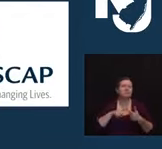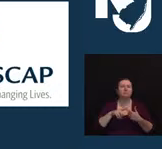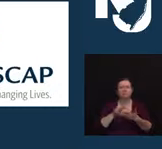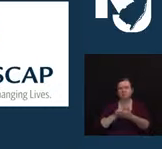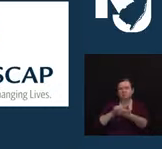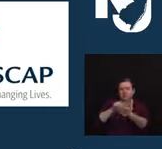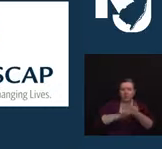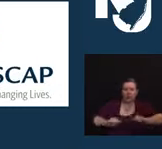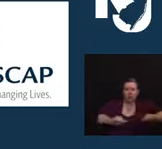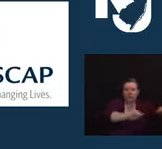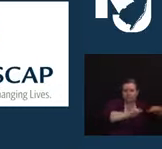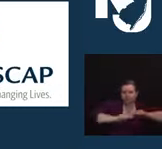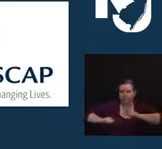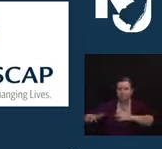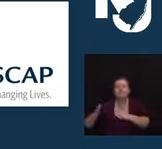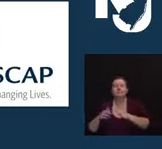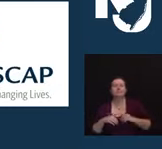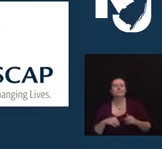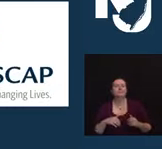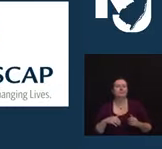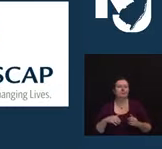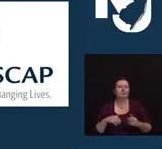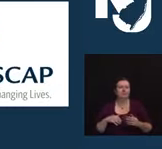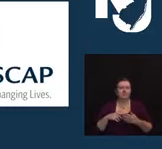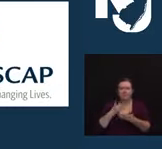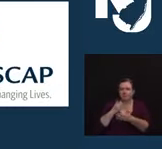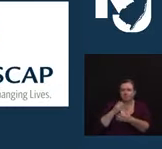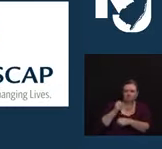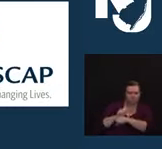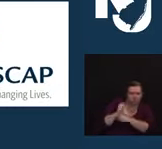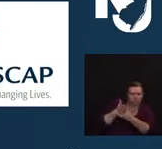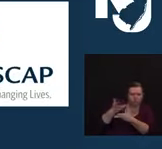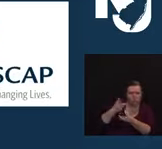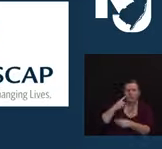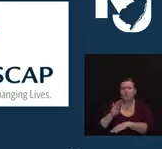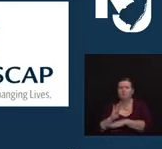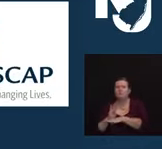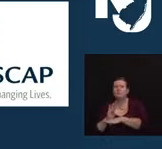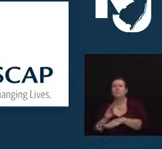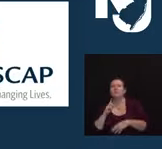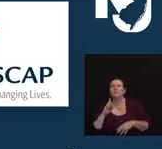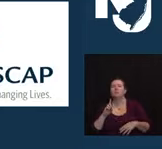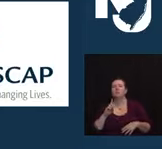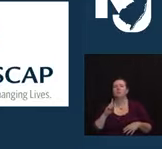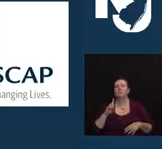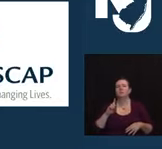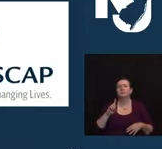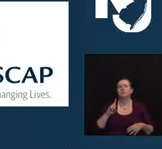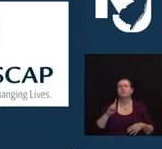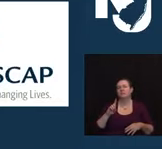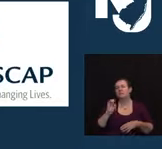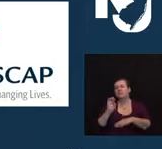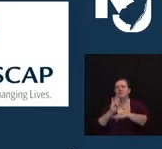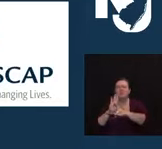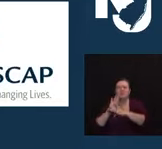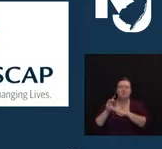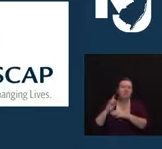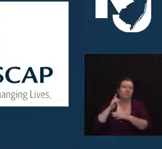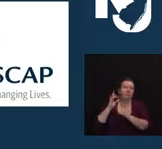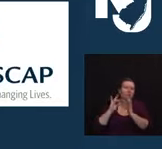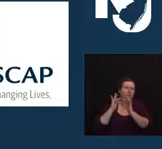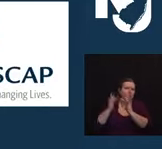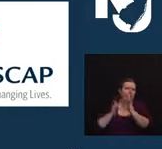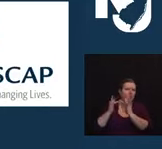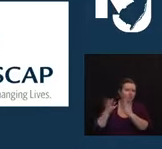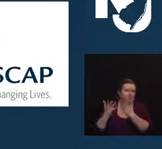on digital marketing plans to help them create e-commerce solutions. But that wasn't enough. Norwest Cap also